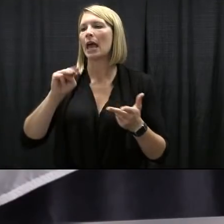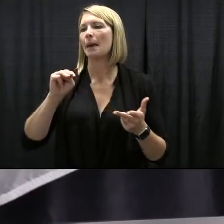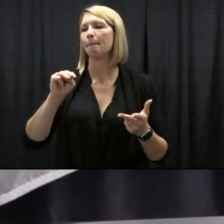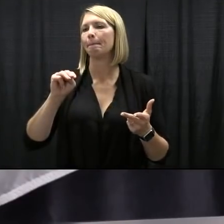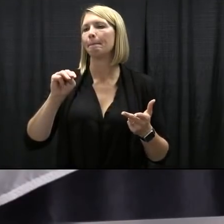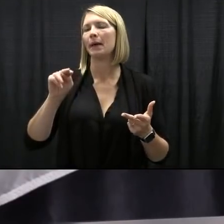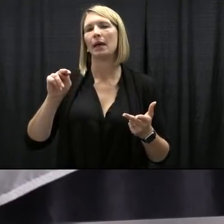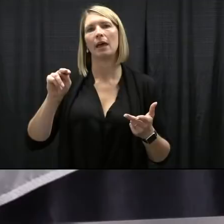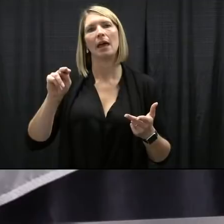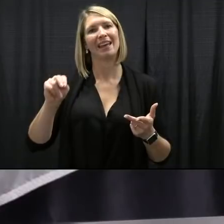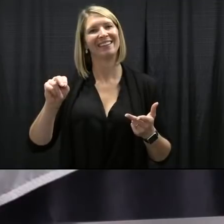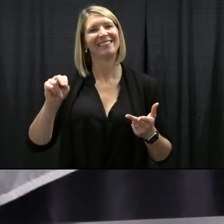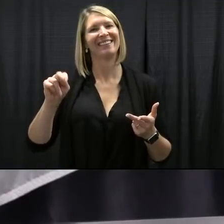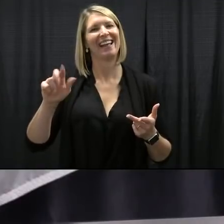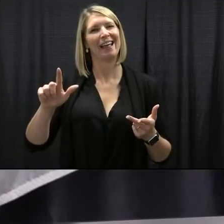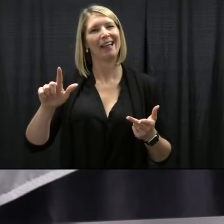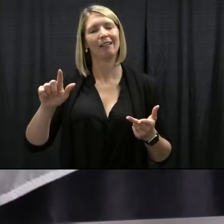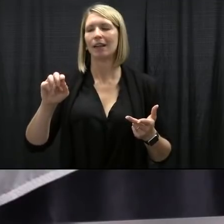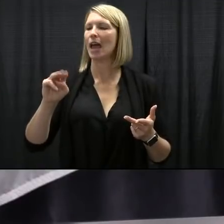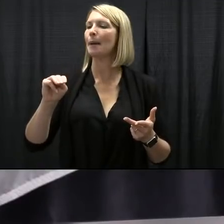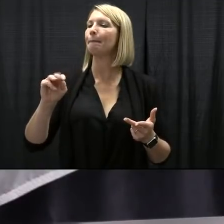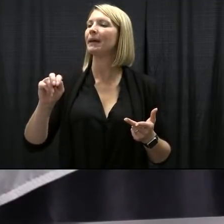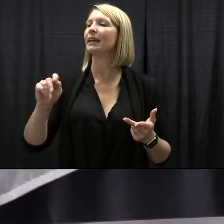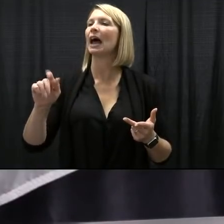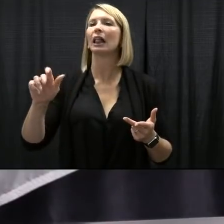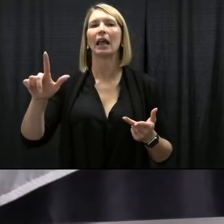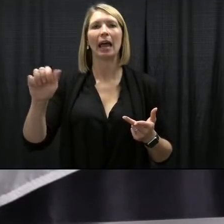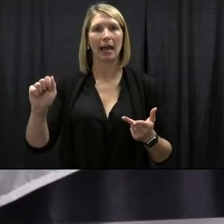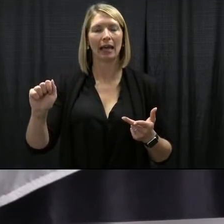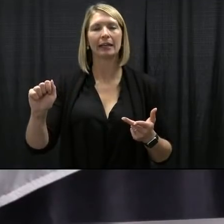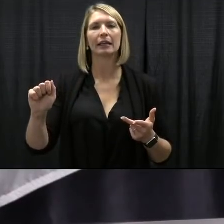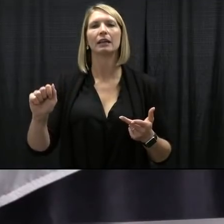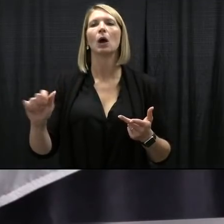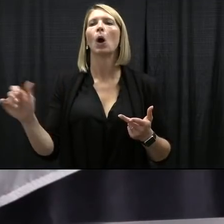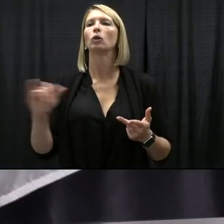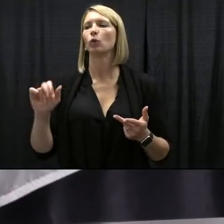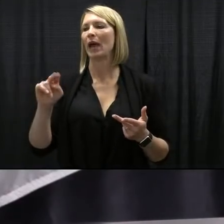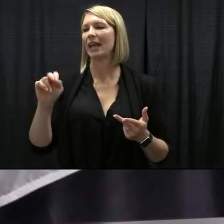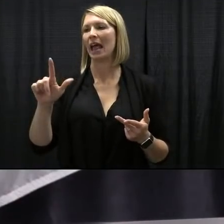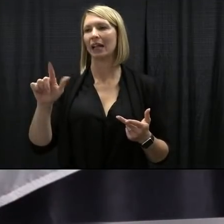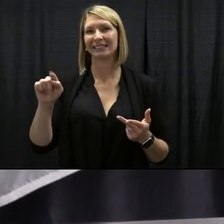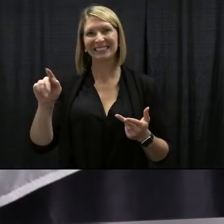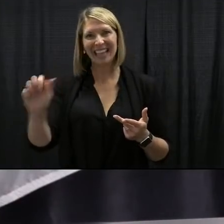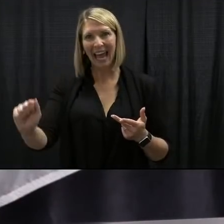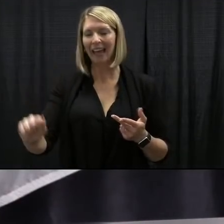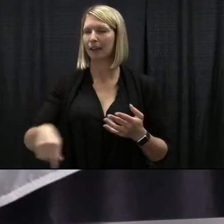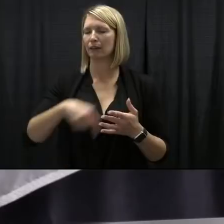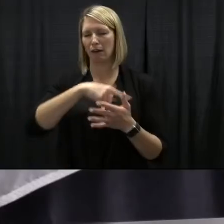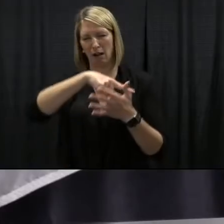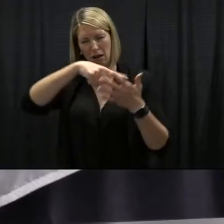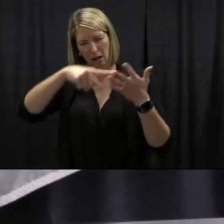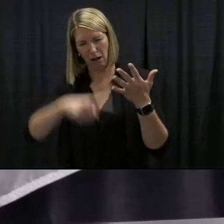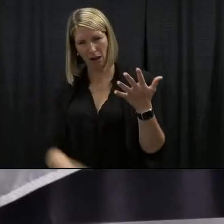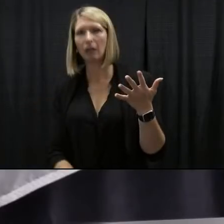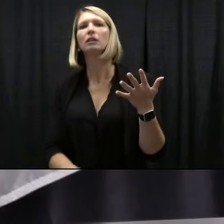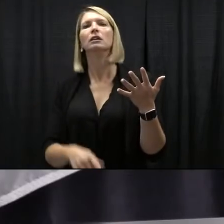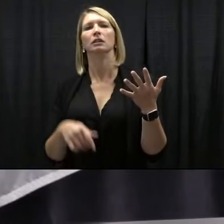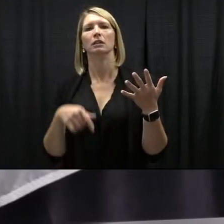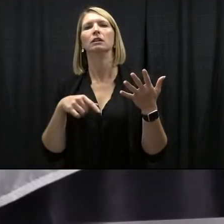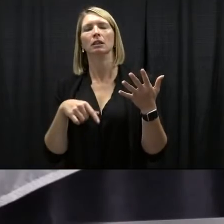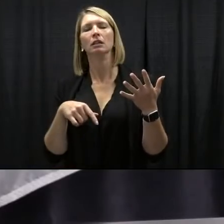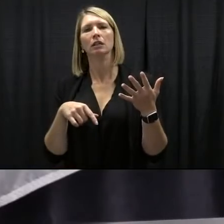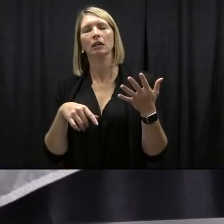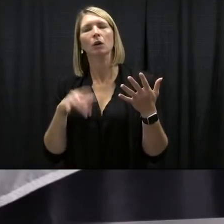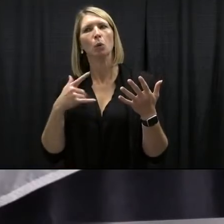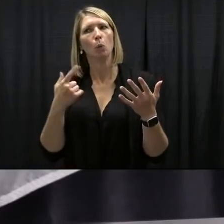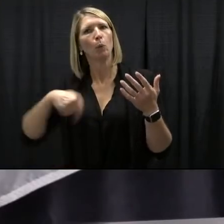most want to have some, and Minister Osborne spoke with the president of the NLTA. Most want to have some input in terms